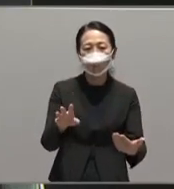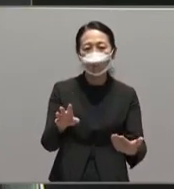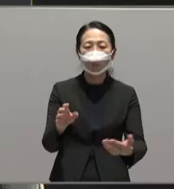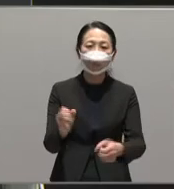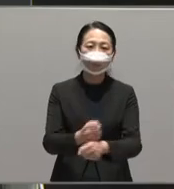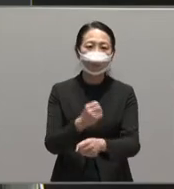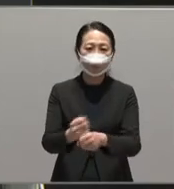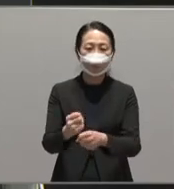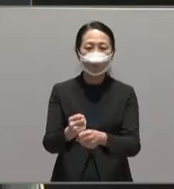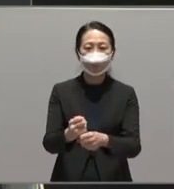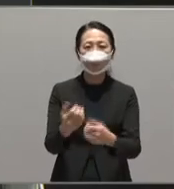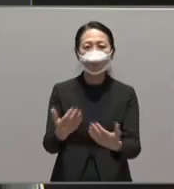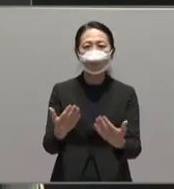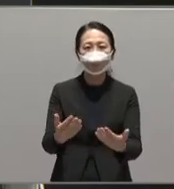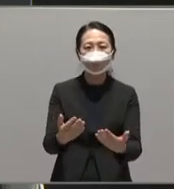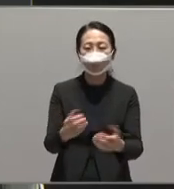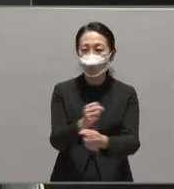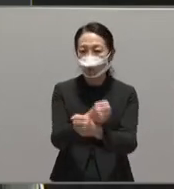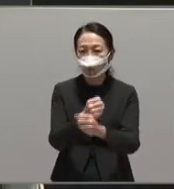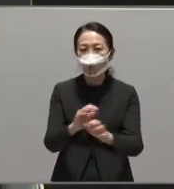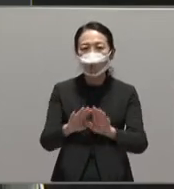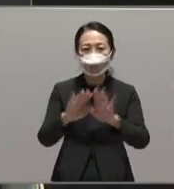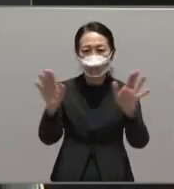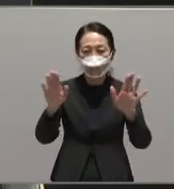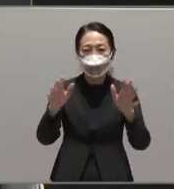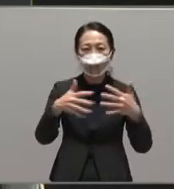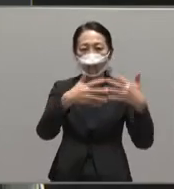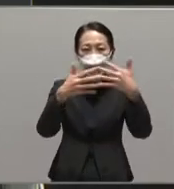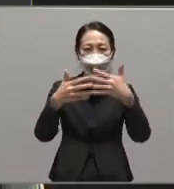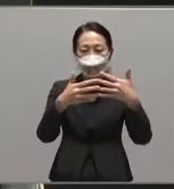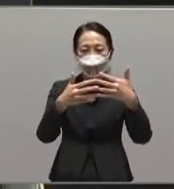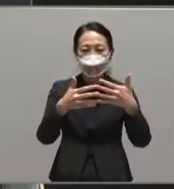80s. And then he was, in